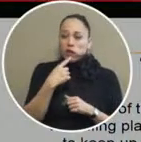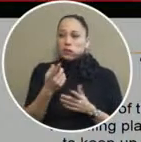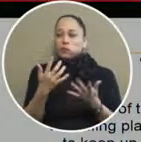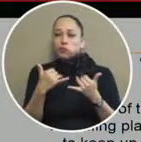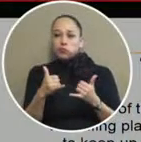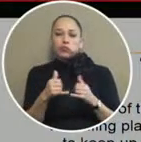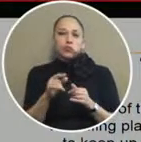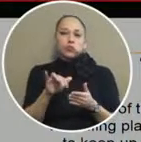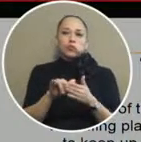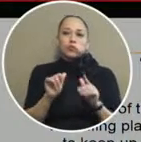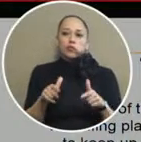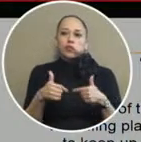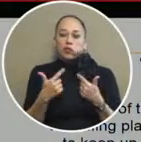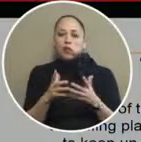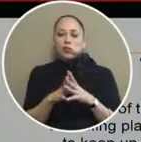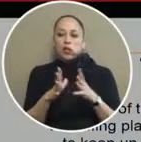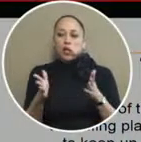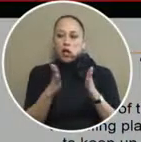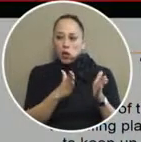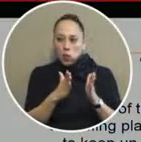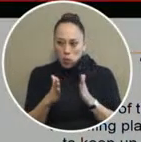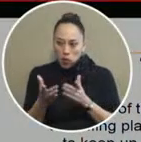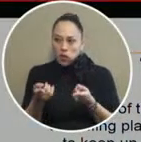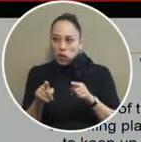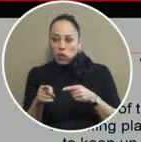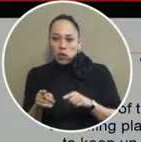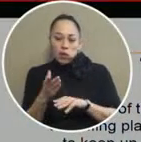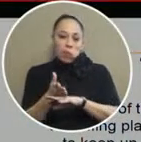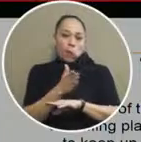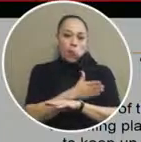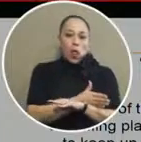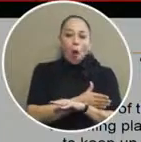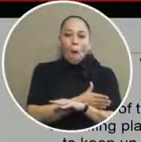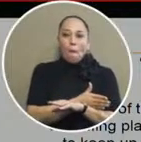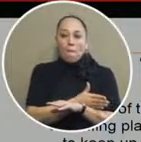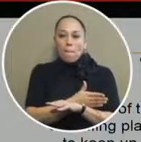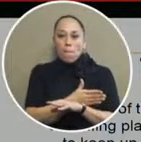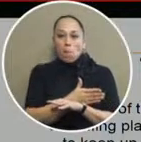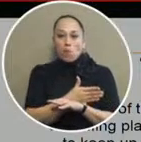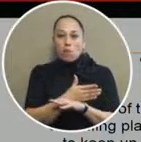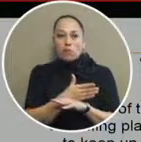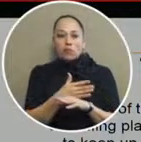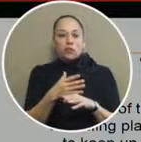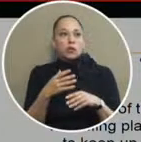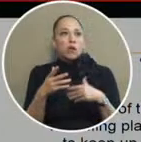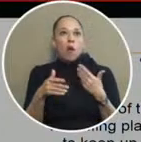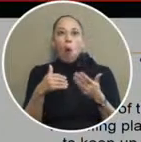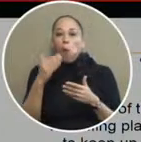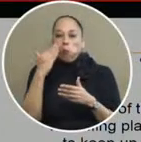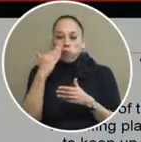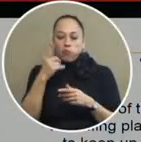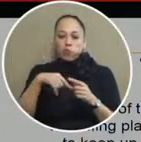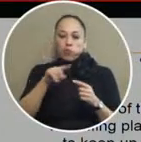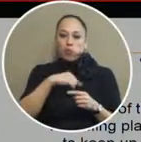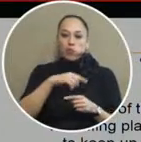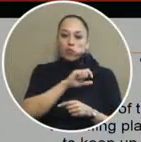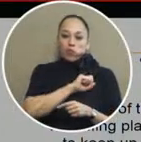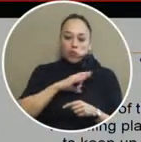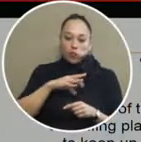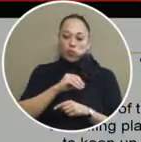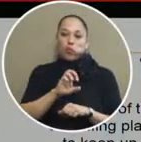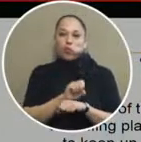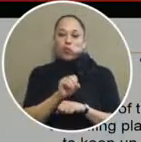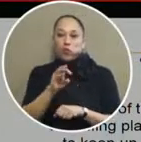just these few slides, there's a lot of planning taking place to improve the readiness of our staff and our